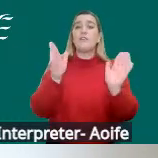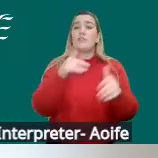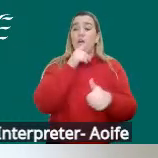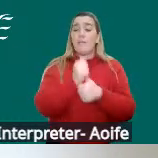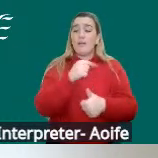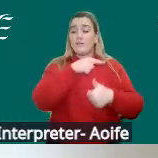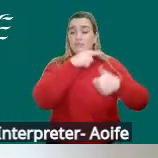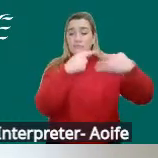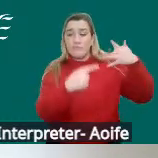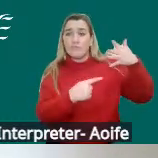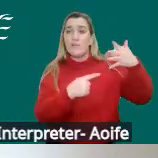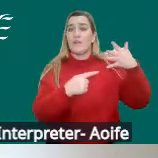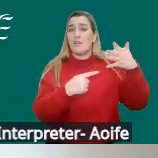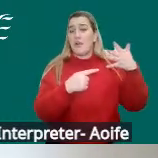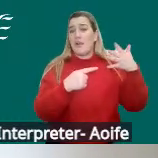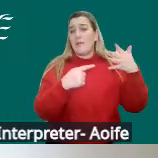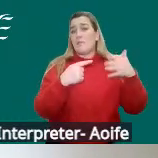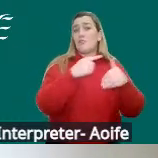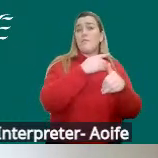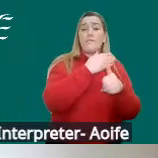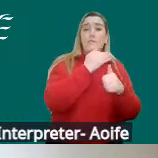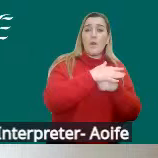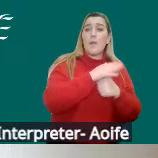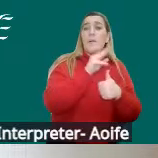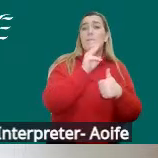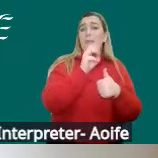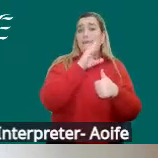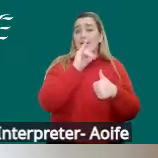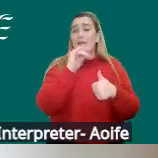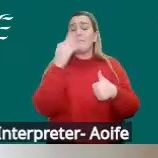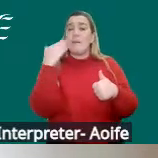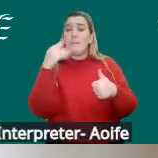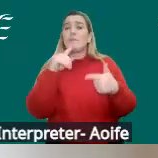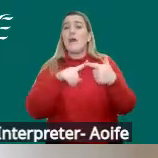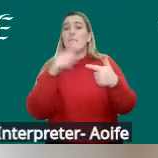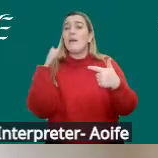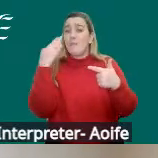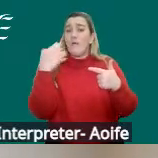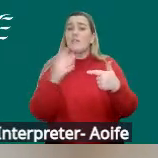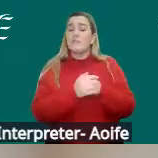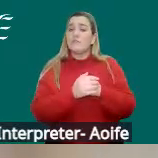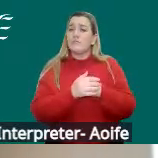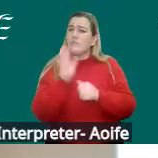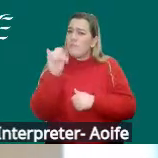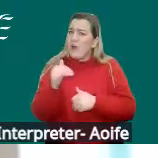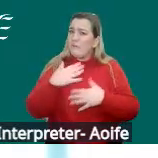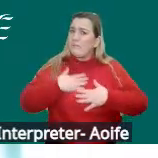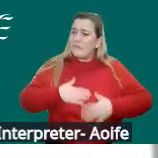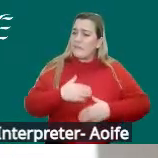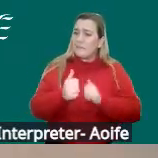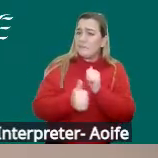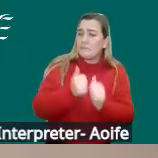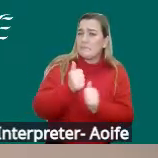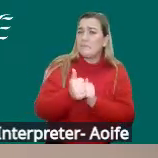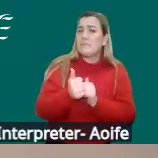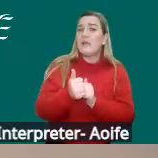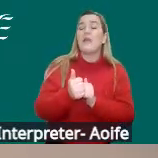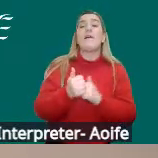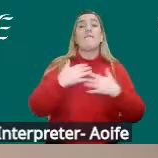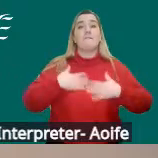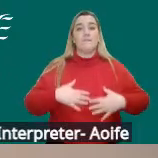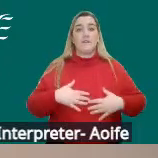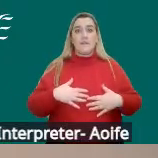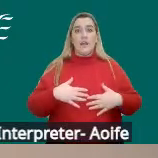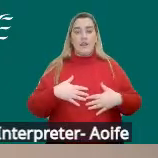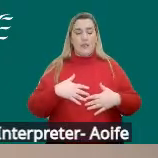in perimenopause and menopause. So why be physically active? The research shows that being physically active has a positive effect